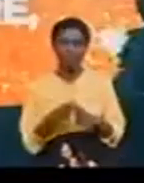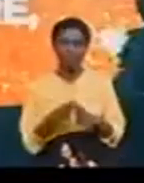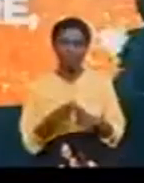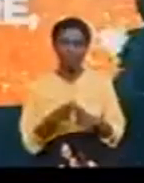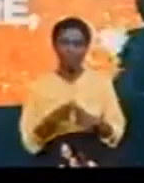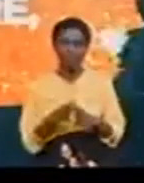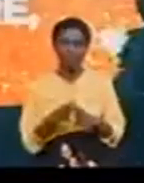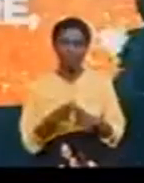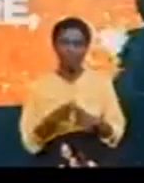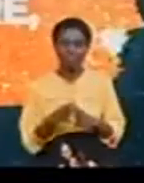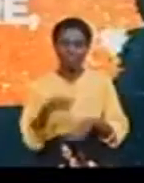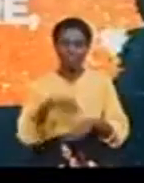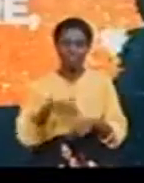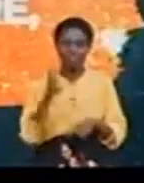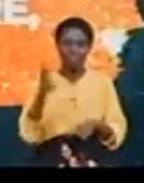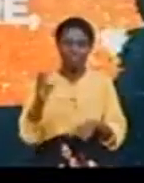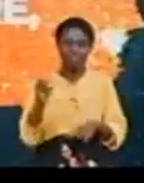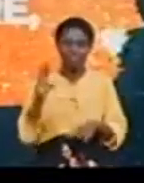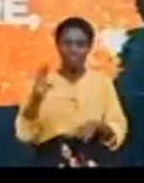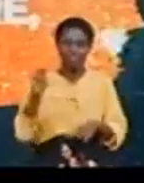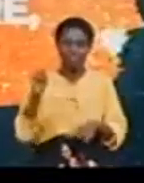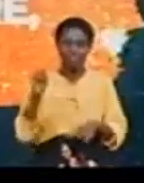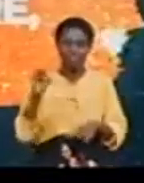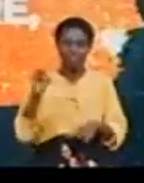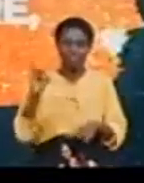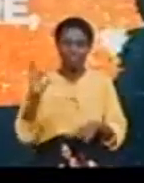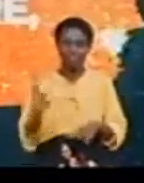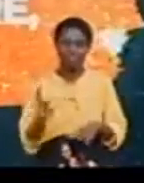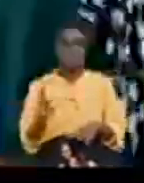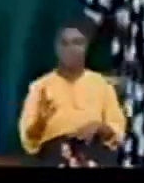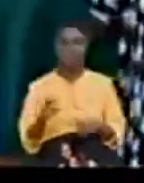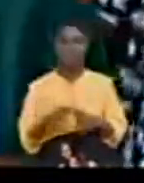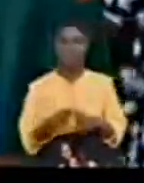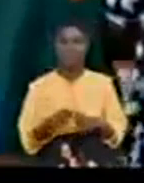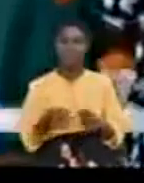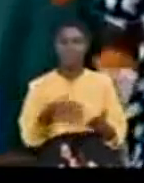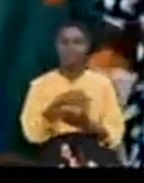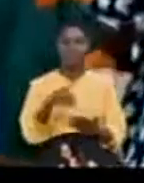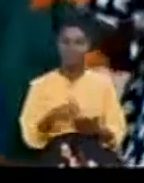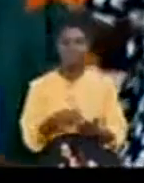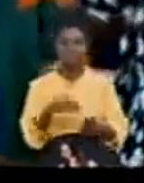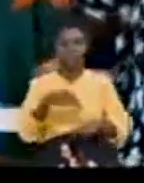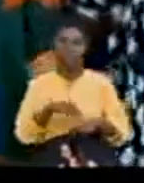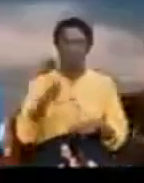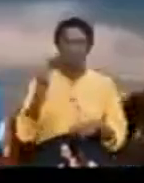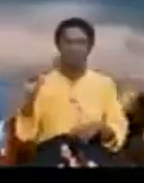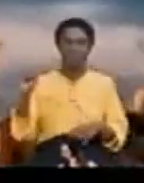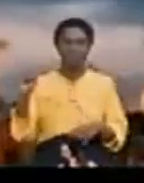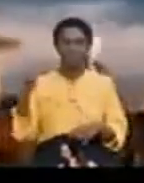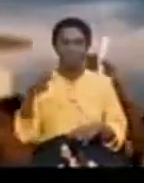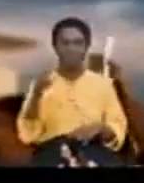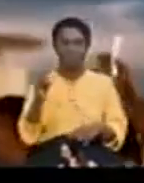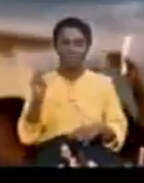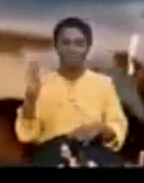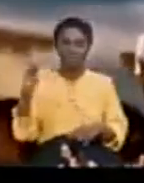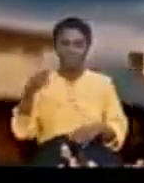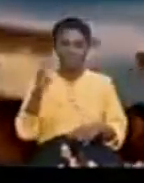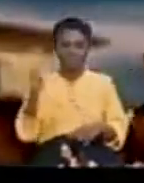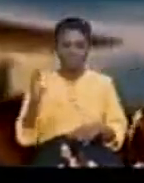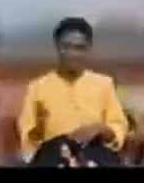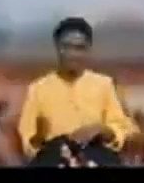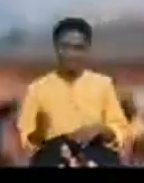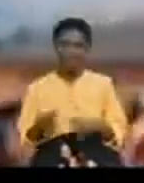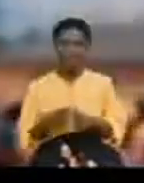Woke Diff Event Center, Ring Road, Oshogbo. Teenagers, campus students, and young adults are in for